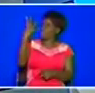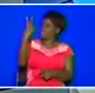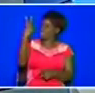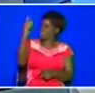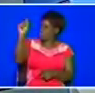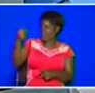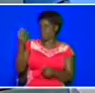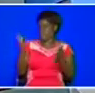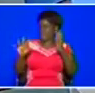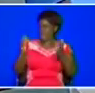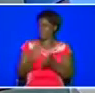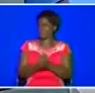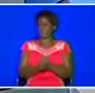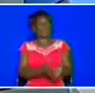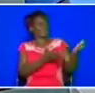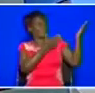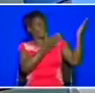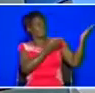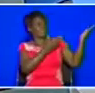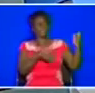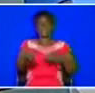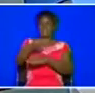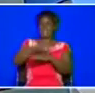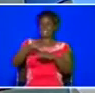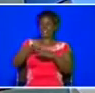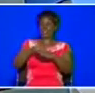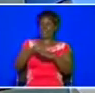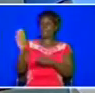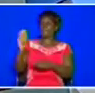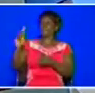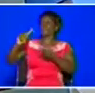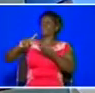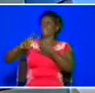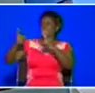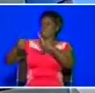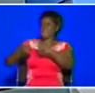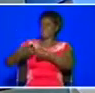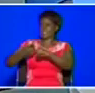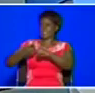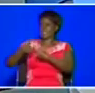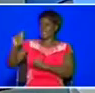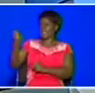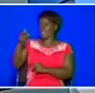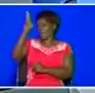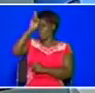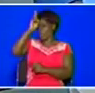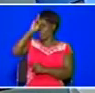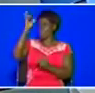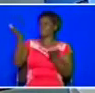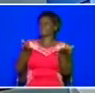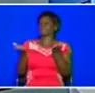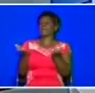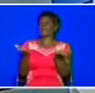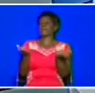42,000. Here we go. This is actually from the National Bureau of Statistics. Yes, in figures 2013, drawn from the Kenya Police Service. From the Kenya Police